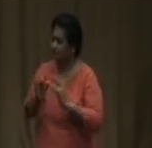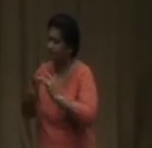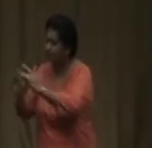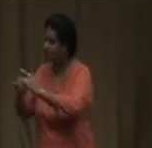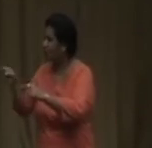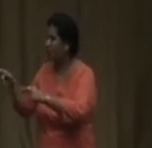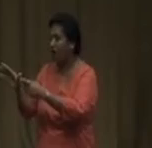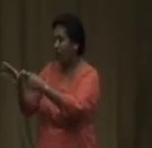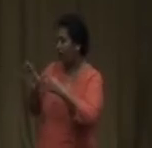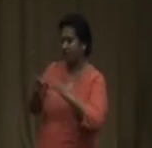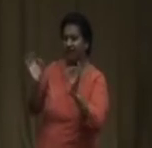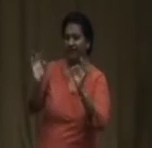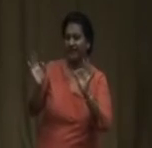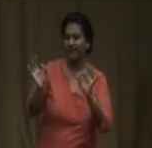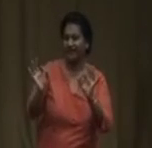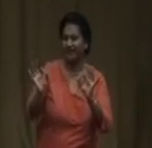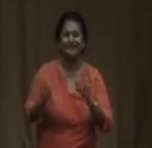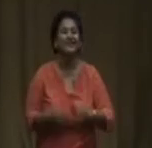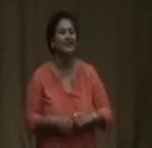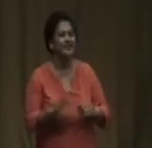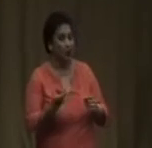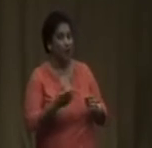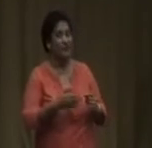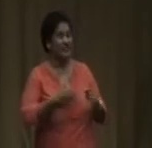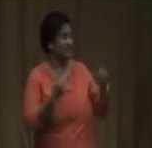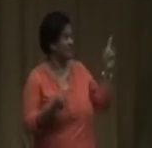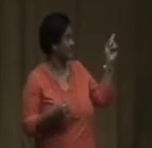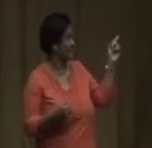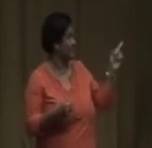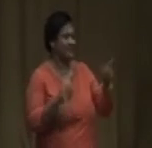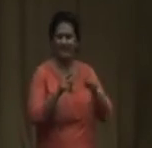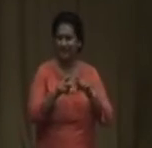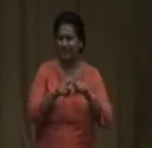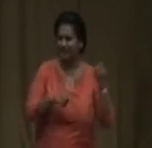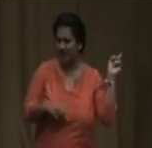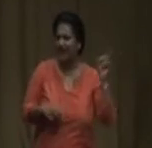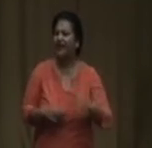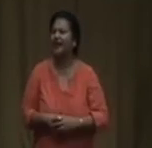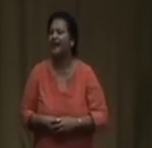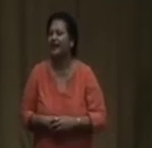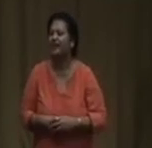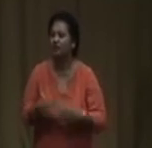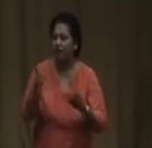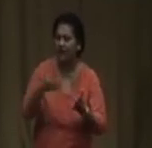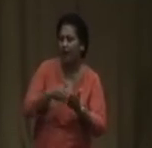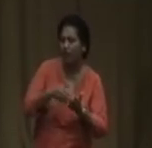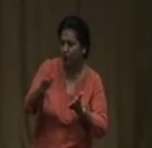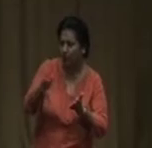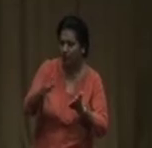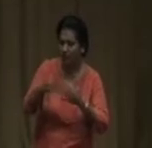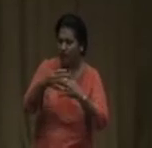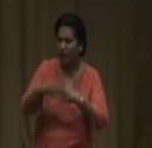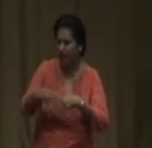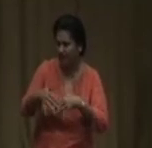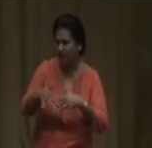any response. But this is quite interesting. It's the appropriation of the public domain. That artifact was